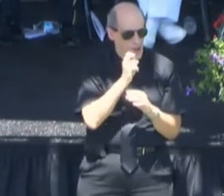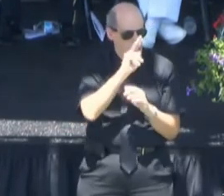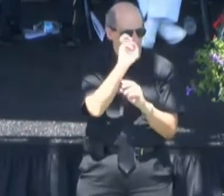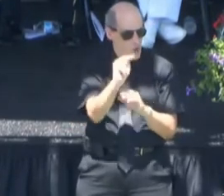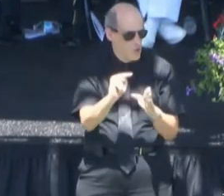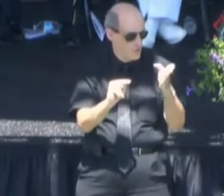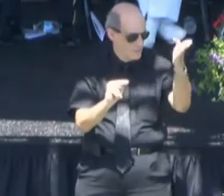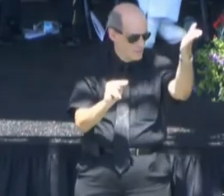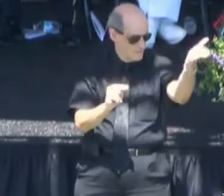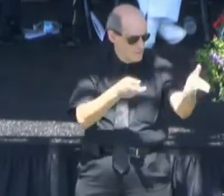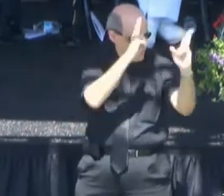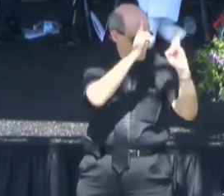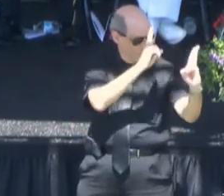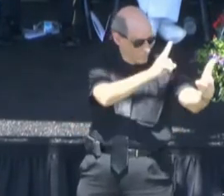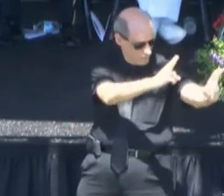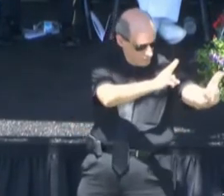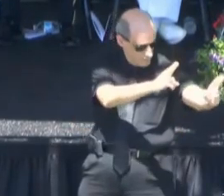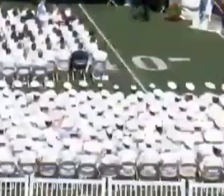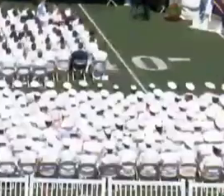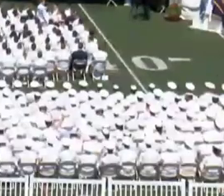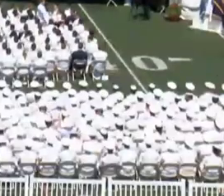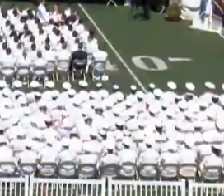Indran.